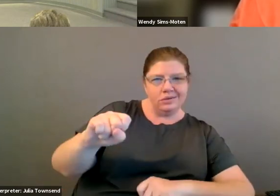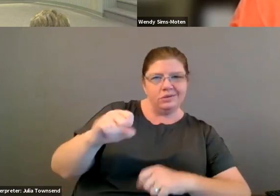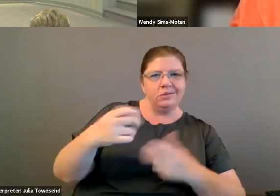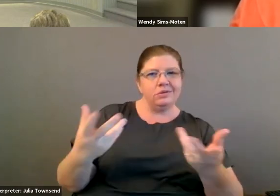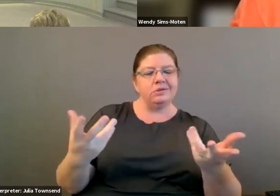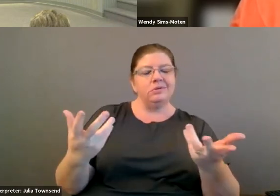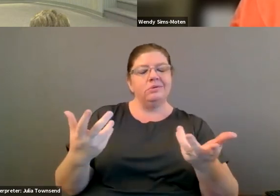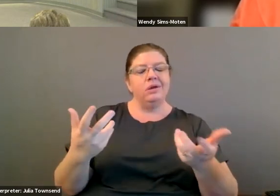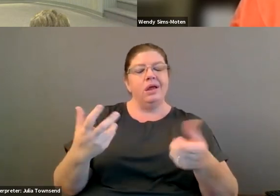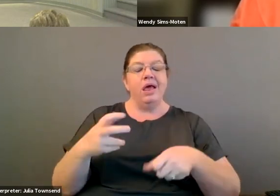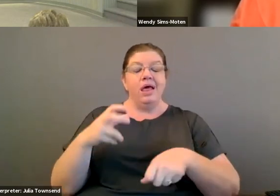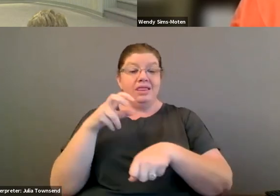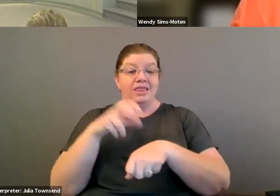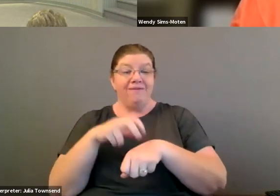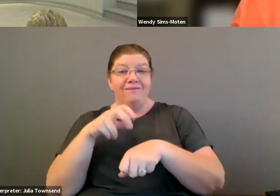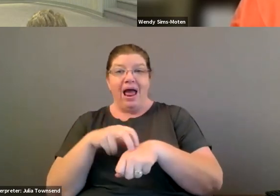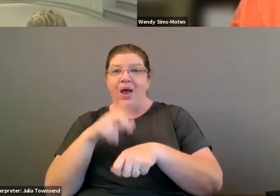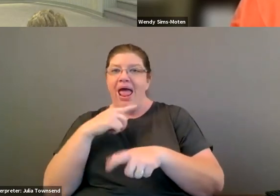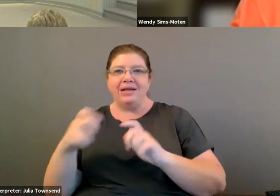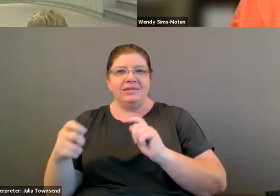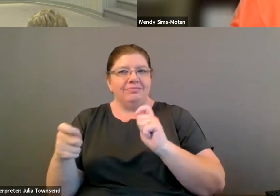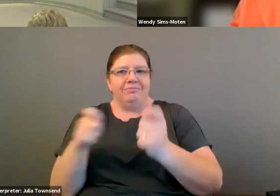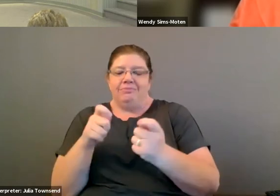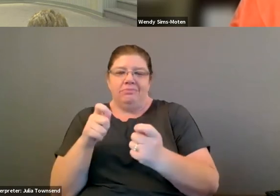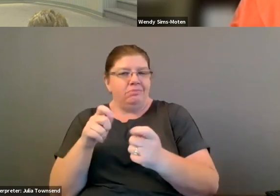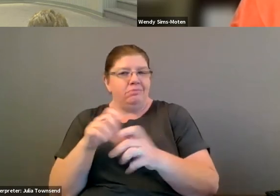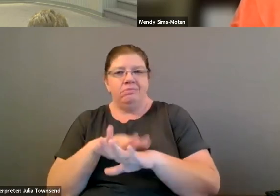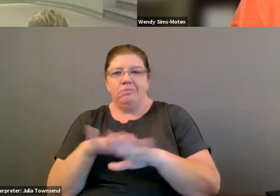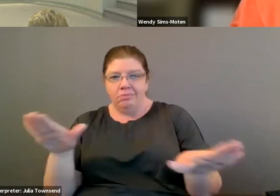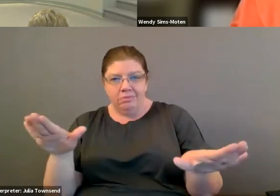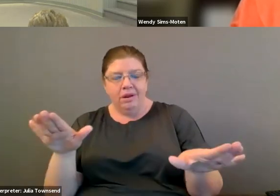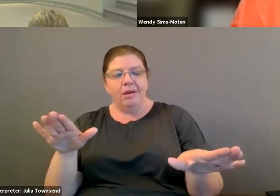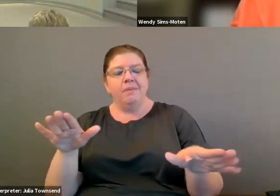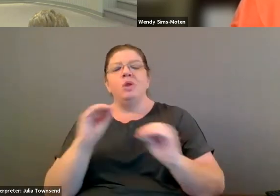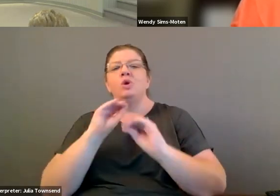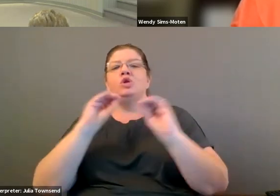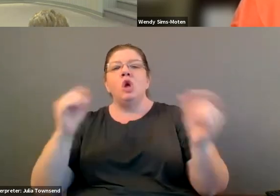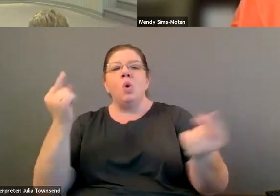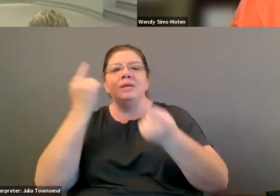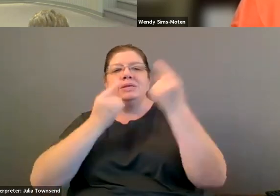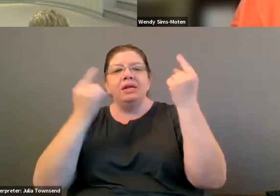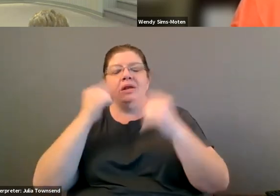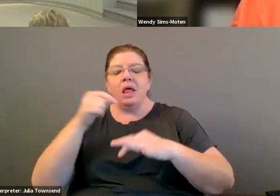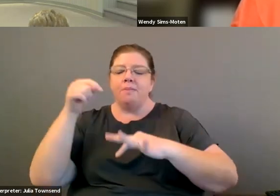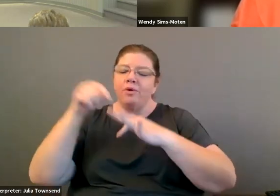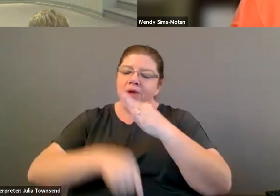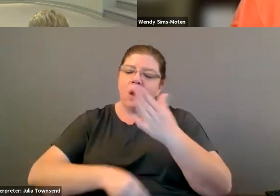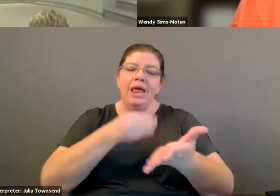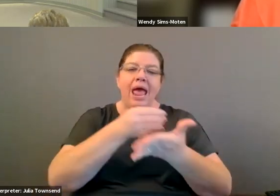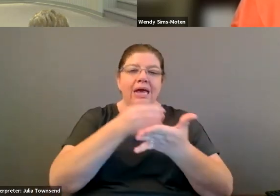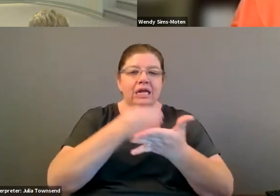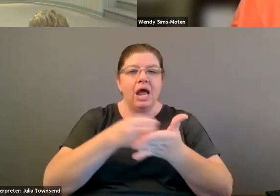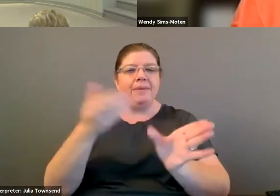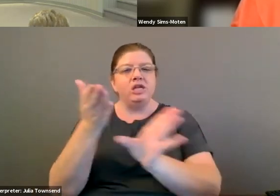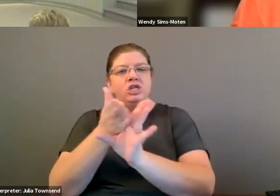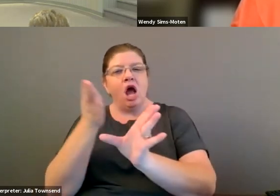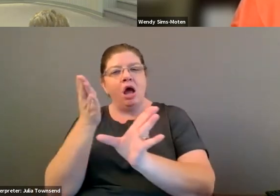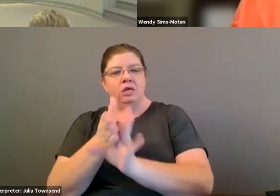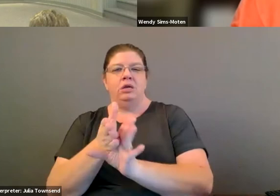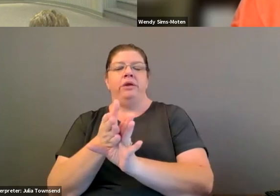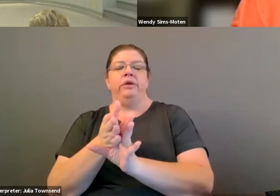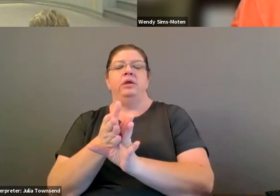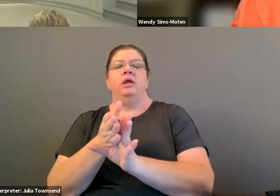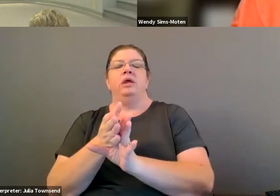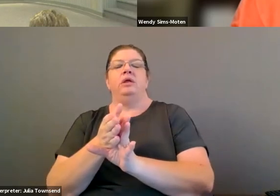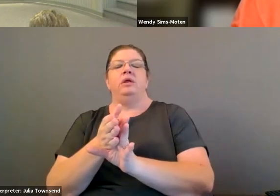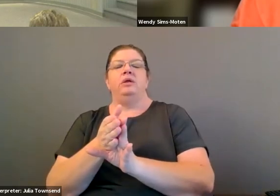barely budged all-cause mortality, is the lack of consideration of the profound economic and psychological costs of